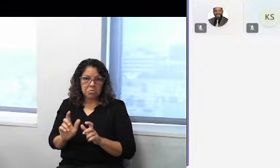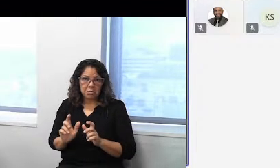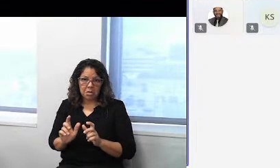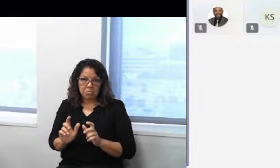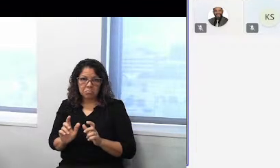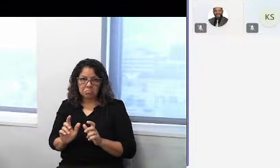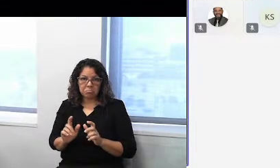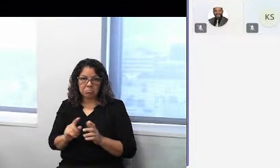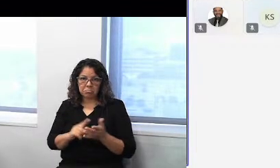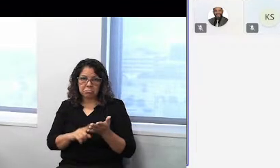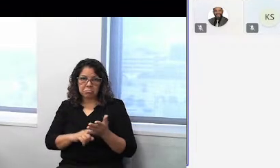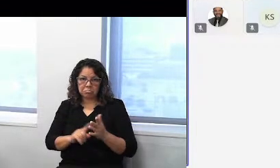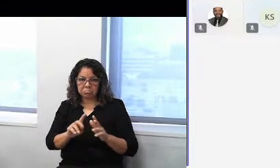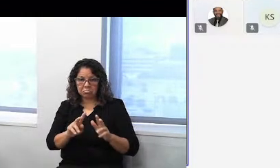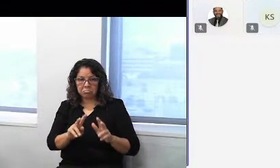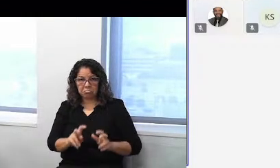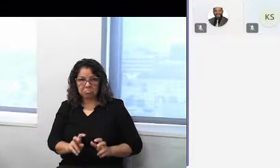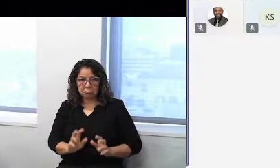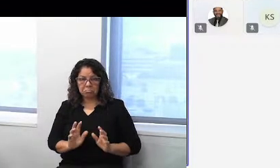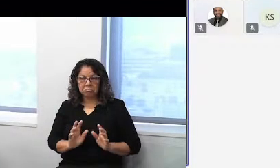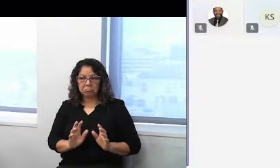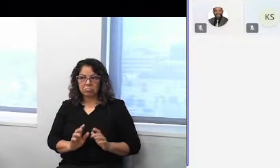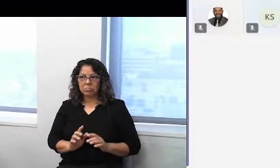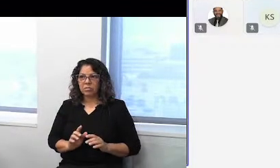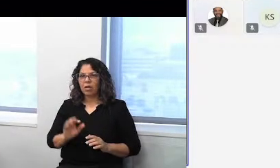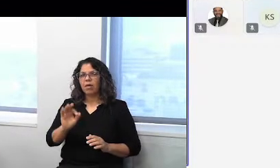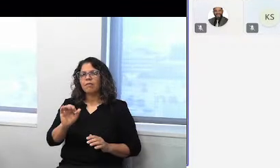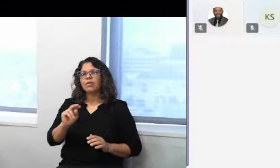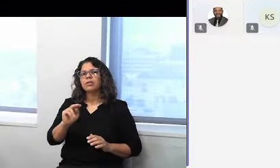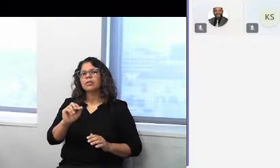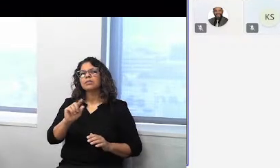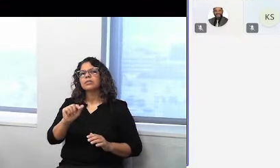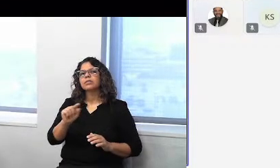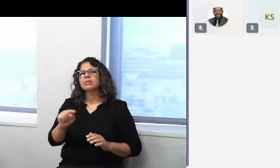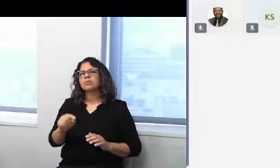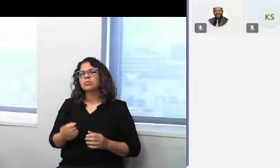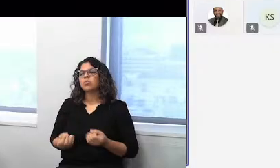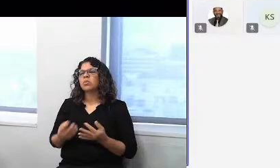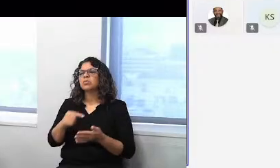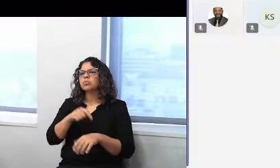Mr. Fernandez, and what is your estimate, sir? 10 minutes or so?